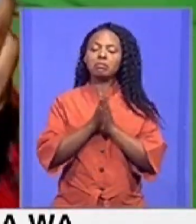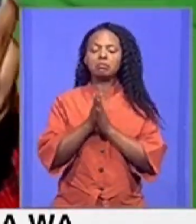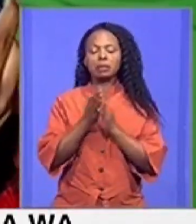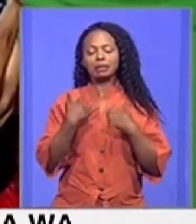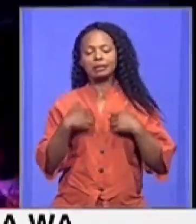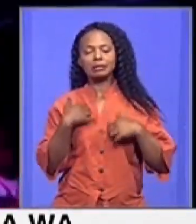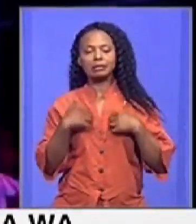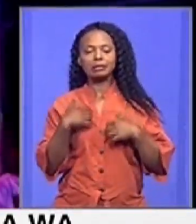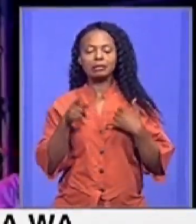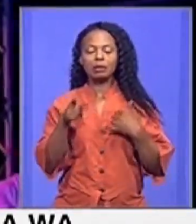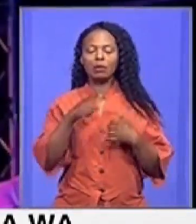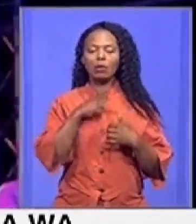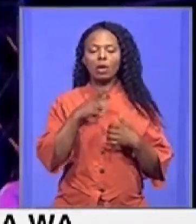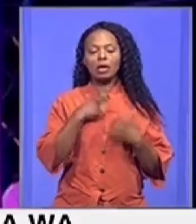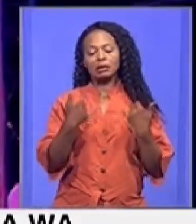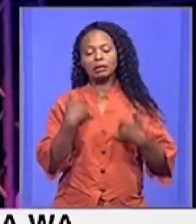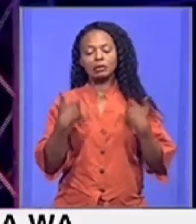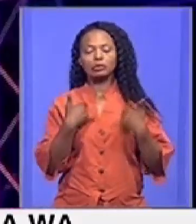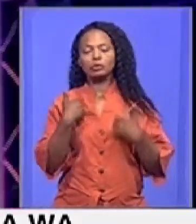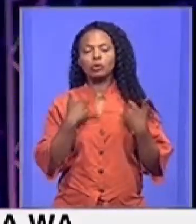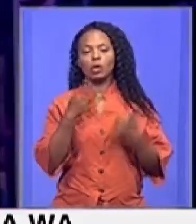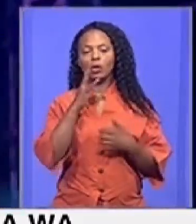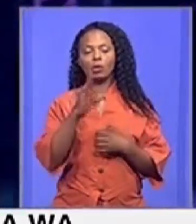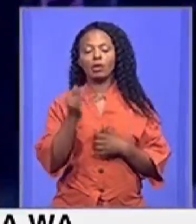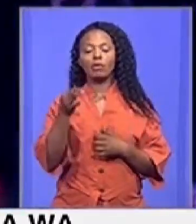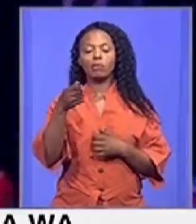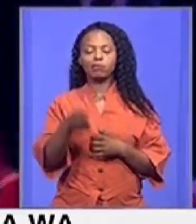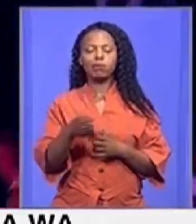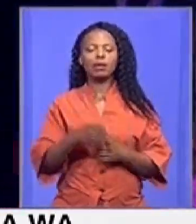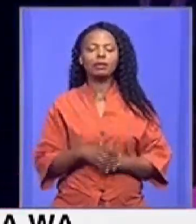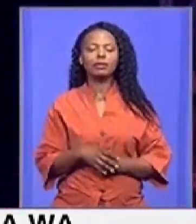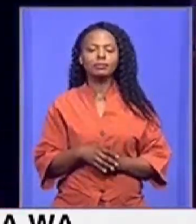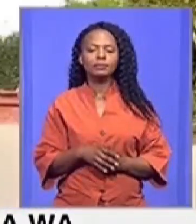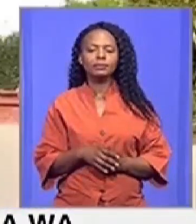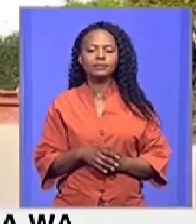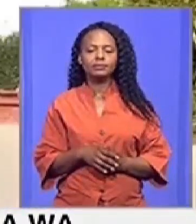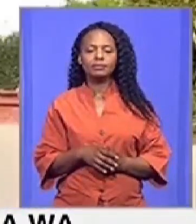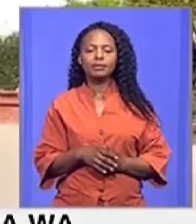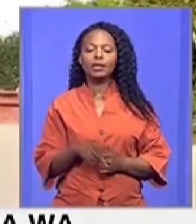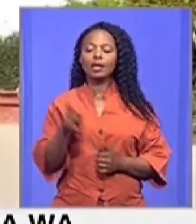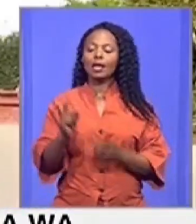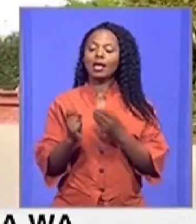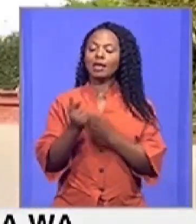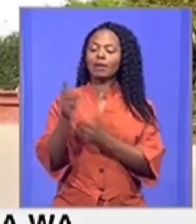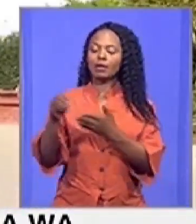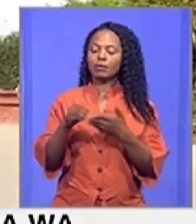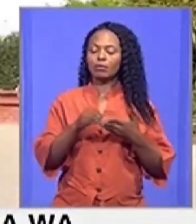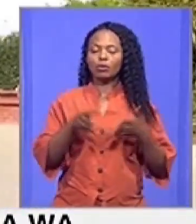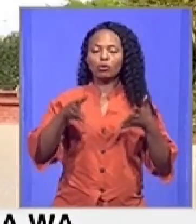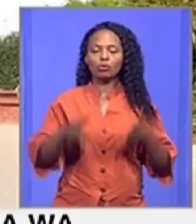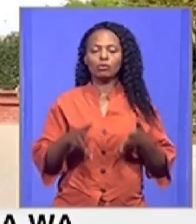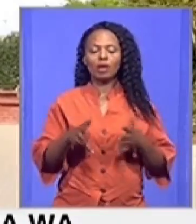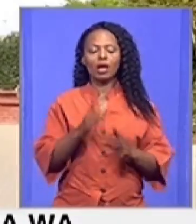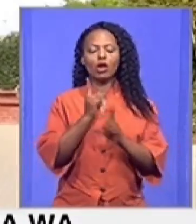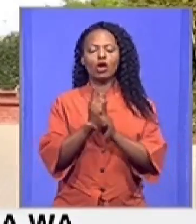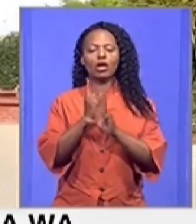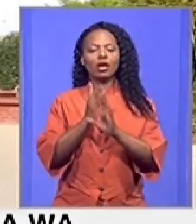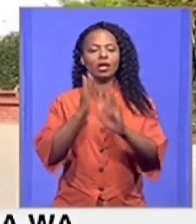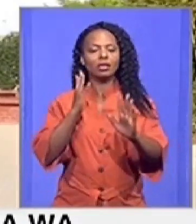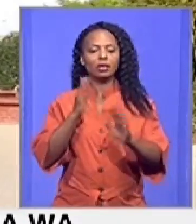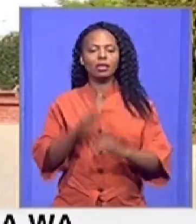e tshepisang monyaka le boithabiso. Lemo Festival ke thabetse sa go ke event e leng e tla kasi ga event e leng ga ile